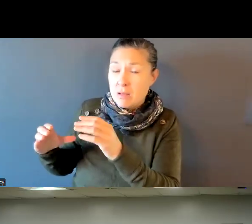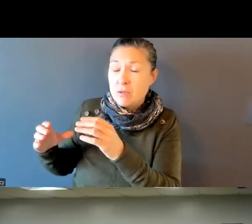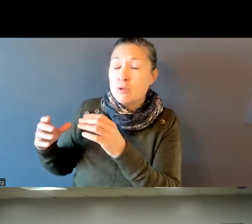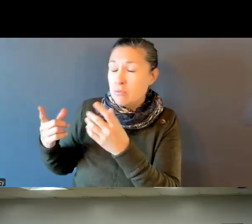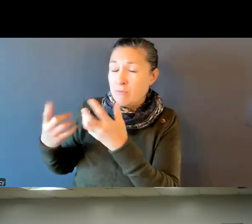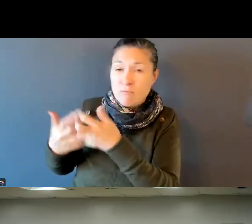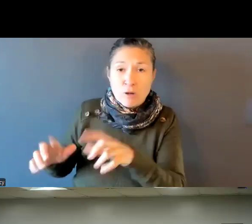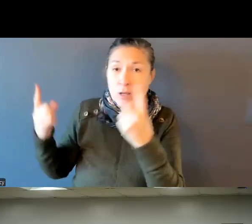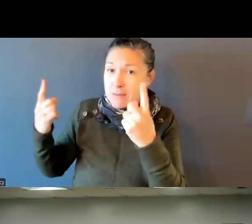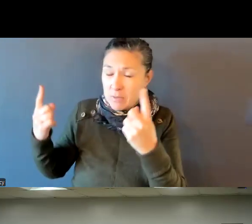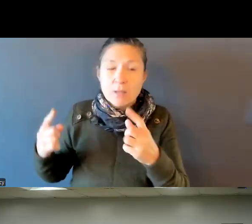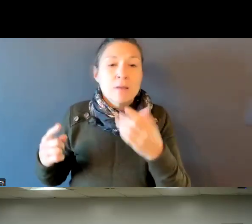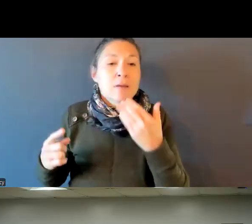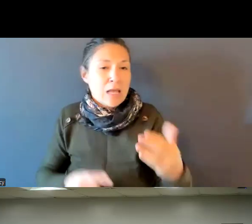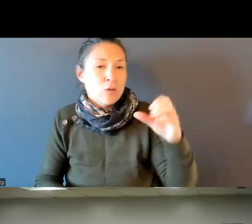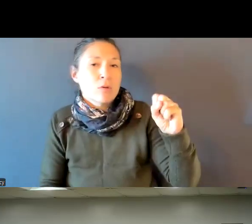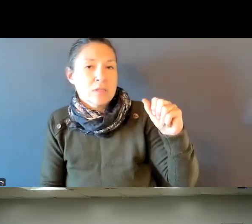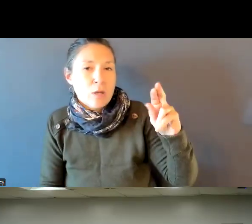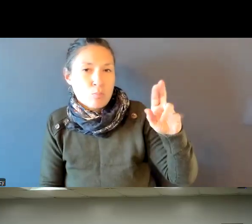you, Sabrina.